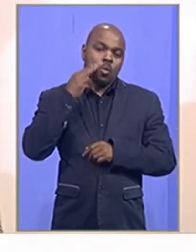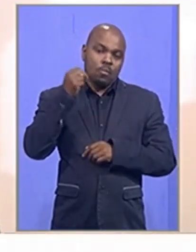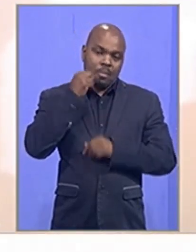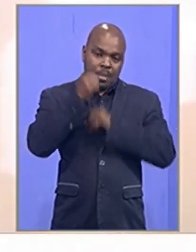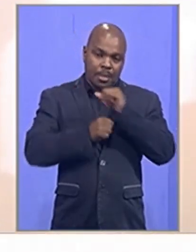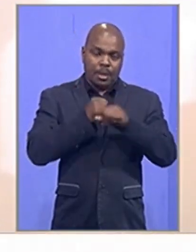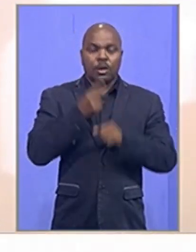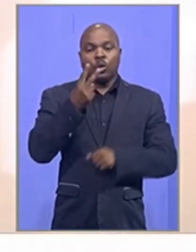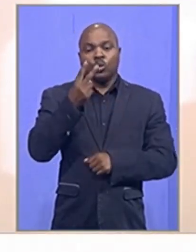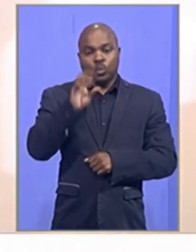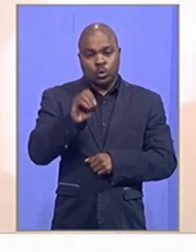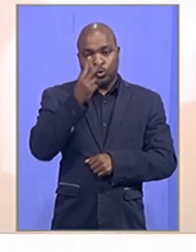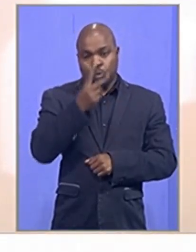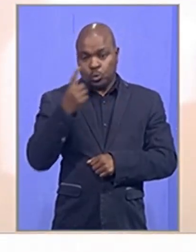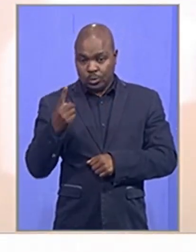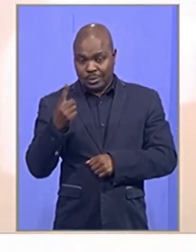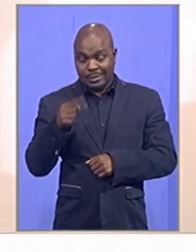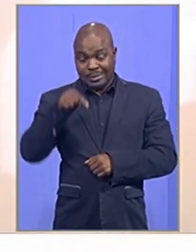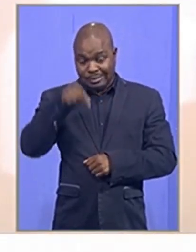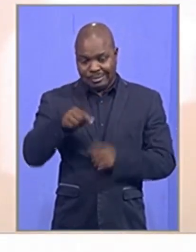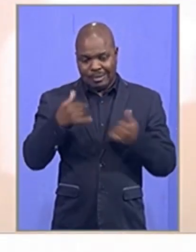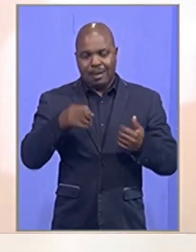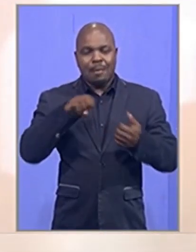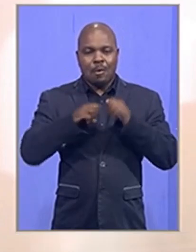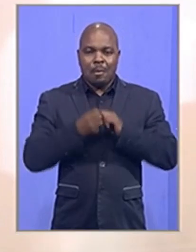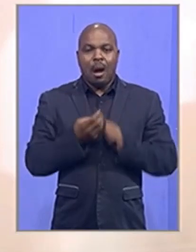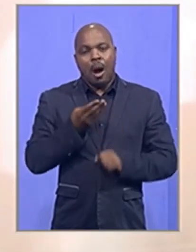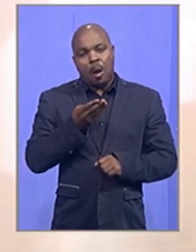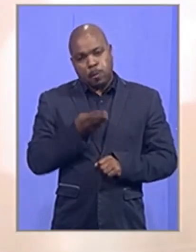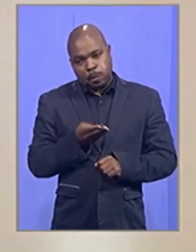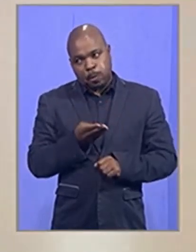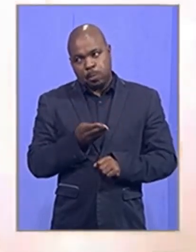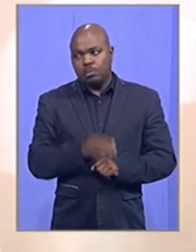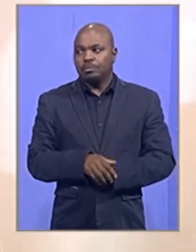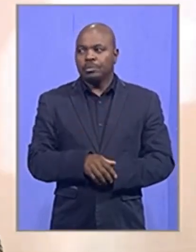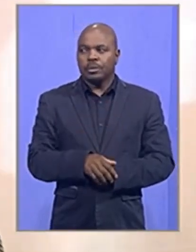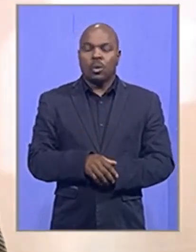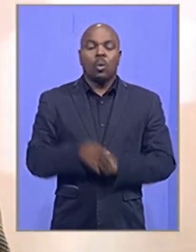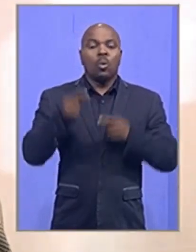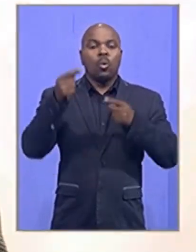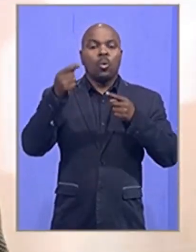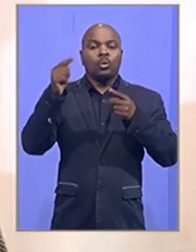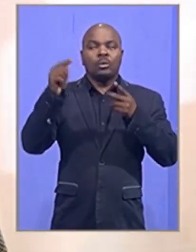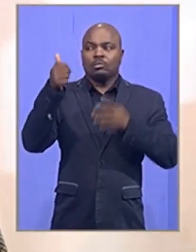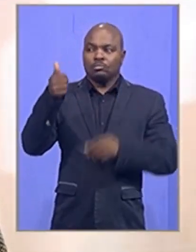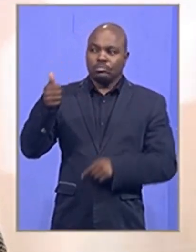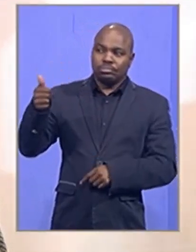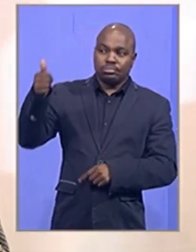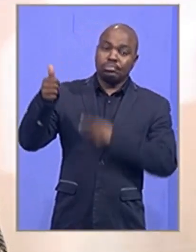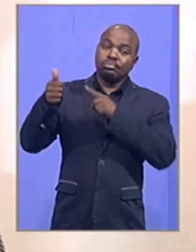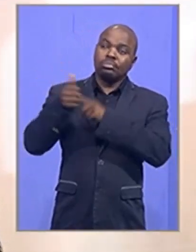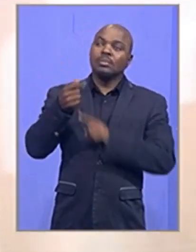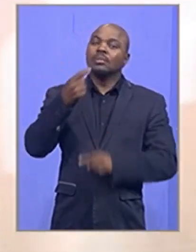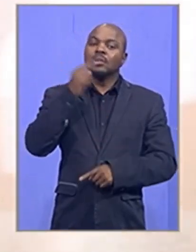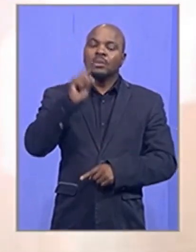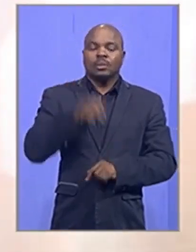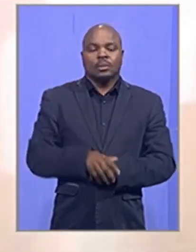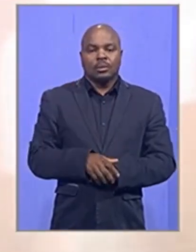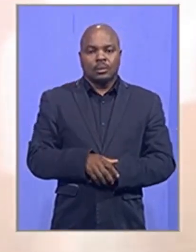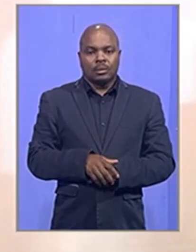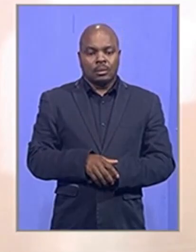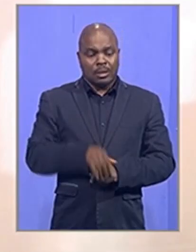2021, it has an engine problems. And the Auditor General says you cannot use